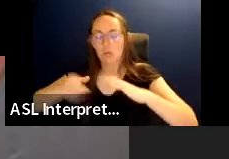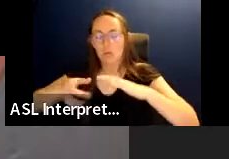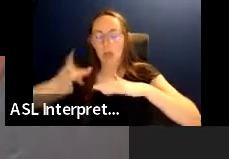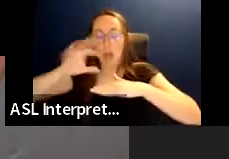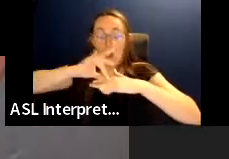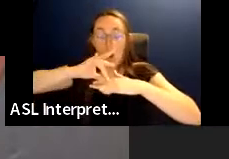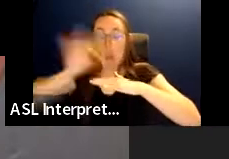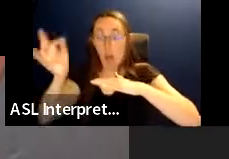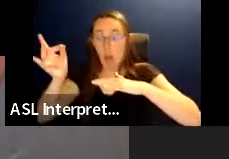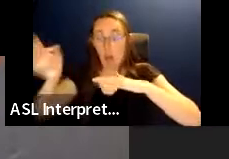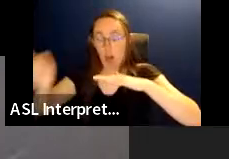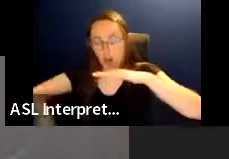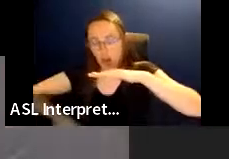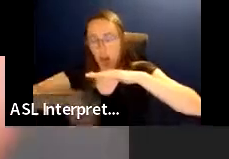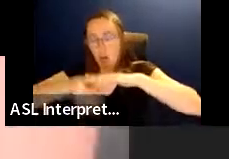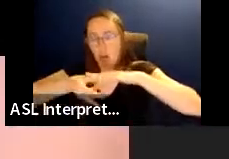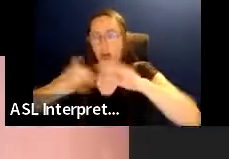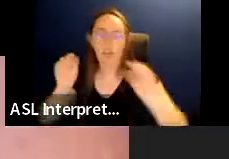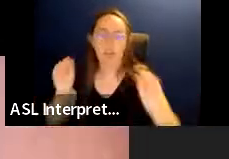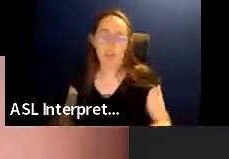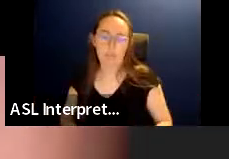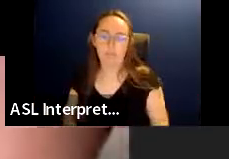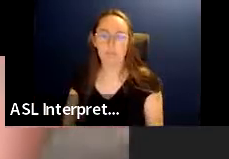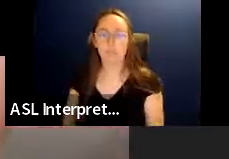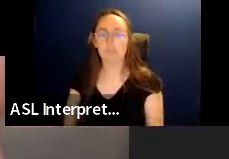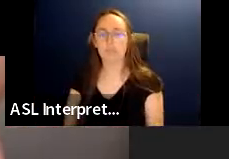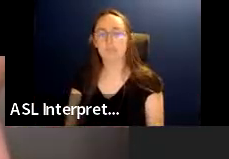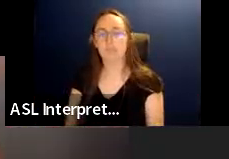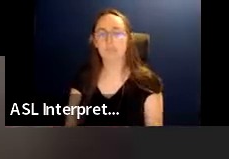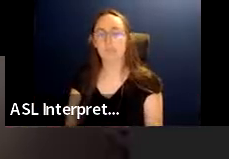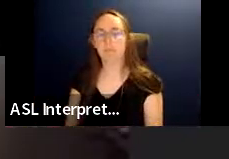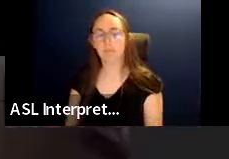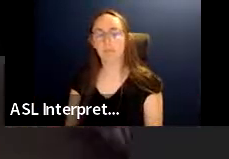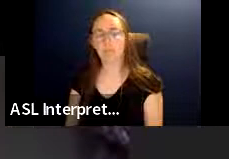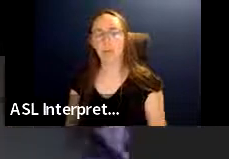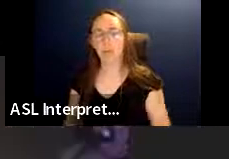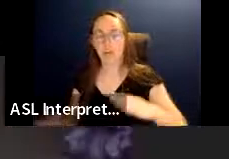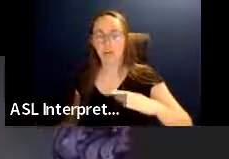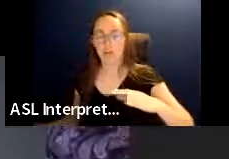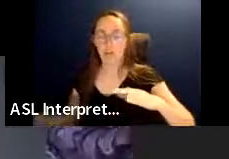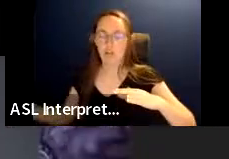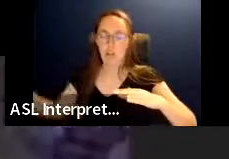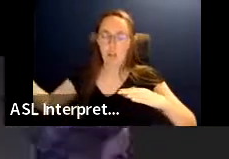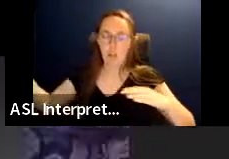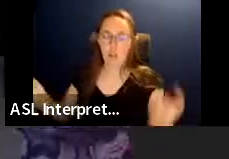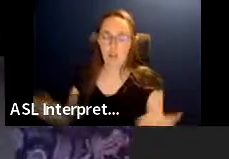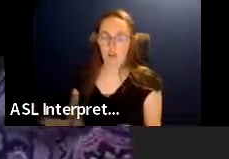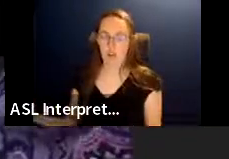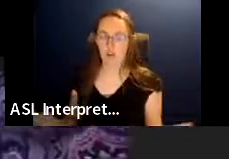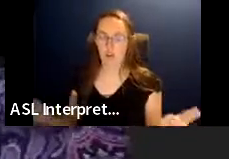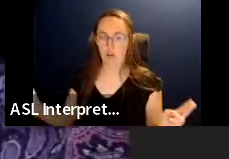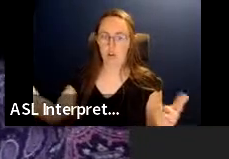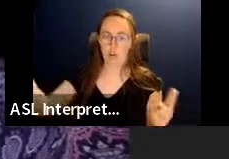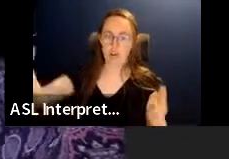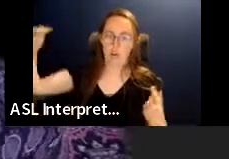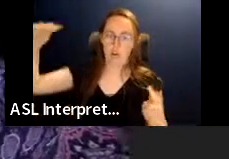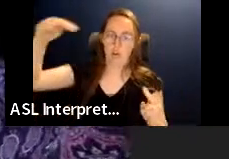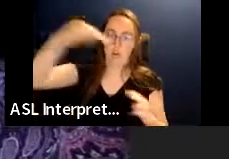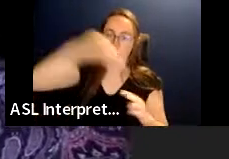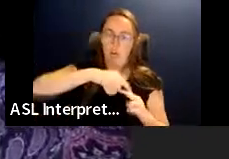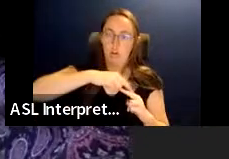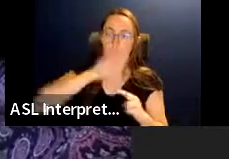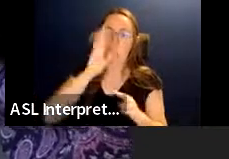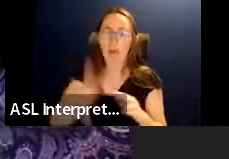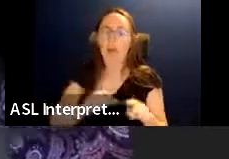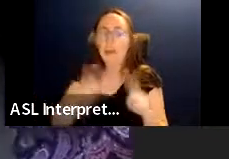it. That sticks up. And I'm going to thread this through, but first I want to create a pocket. I'm